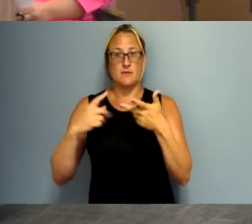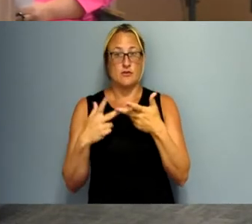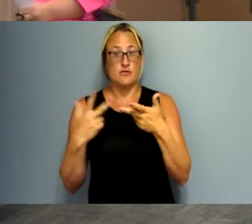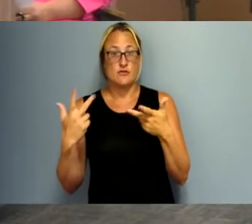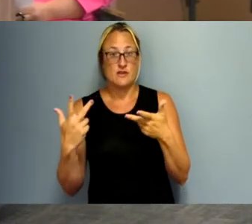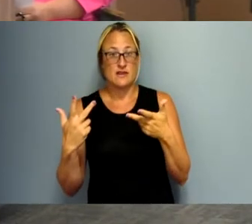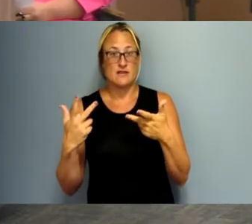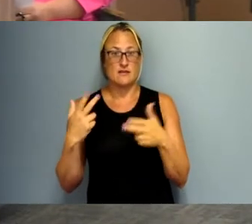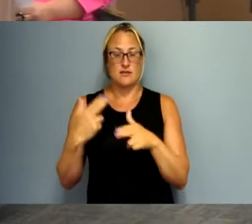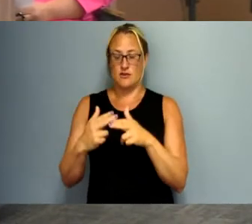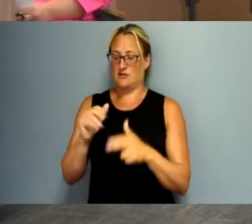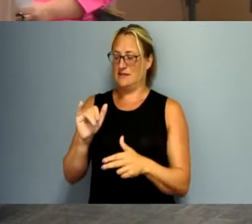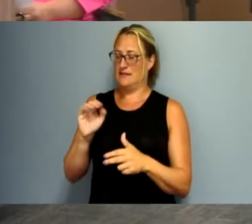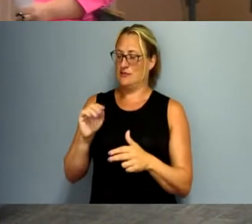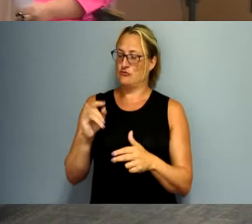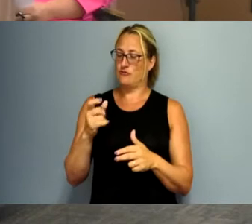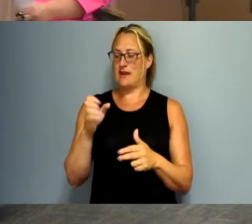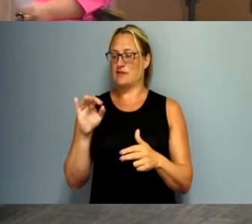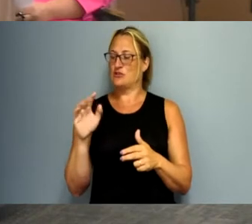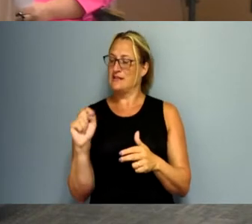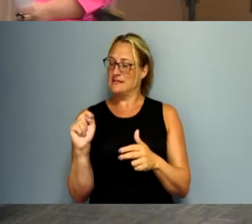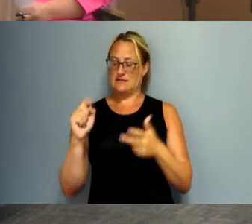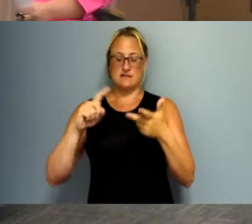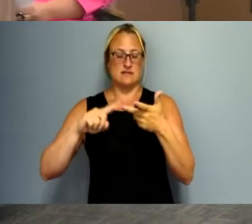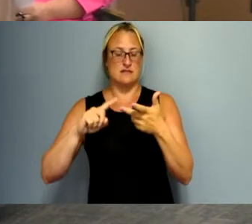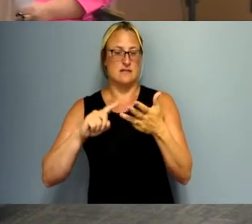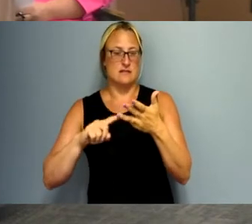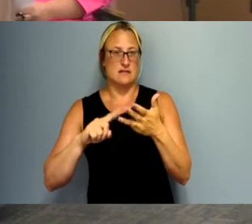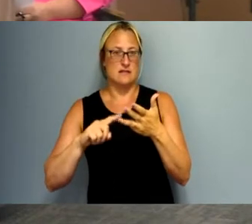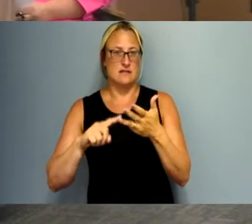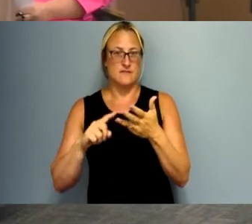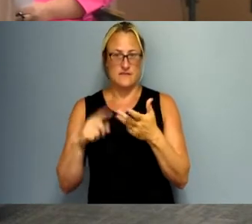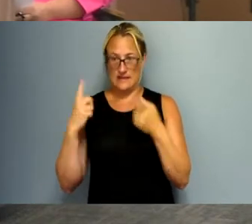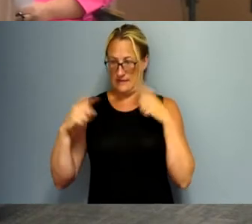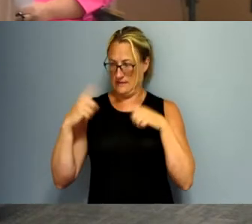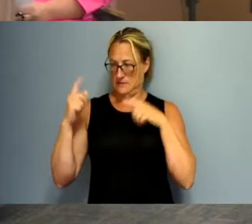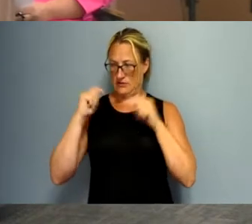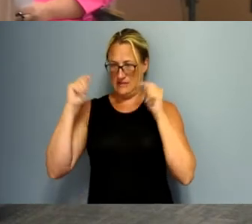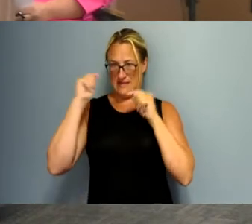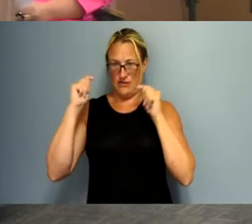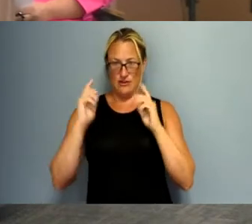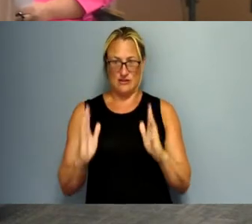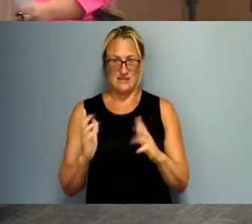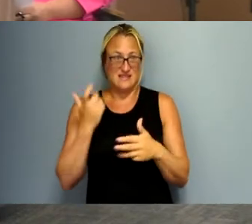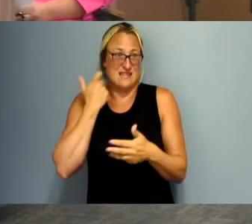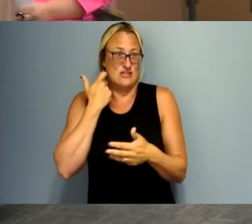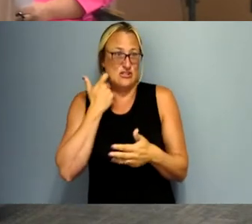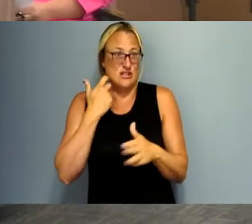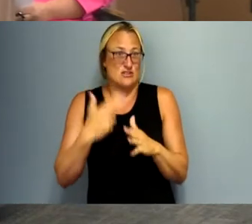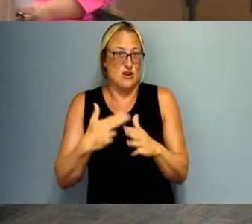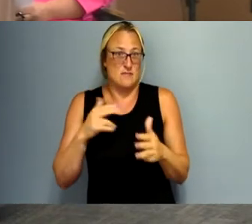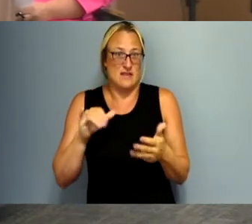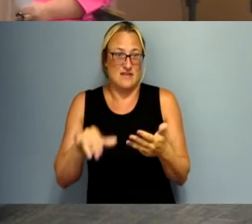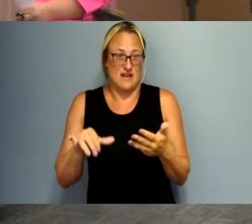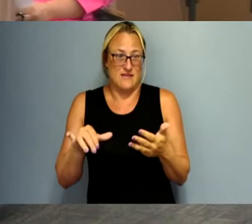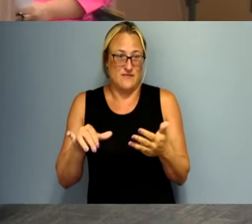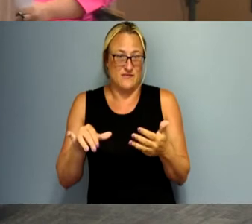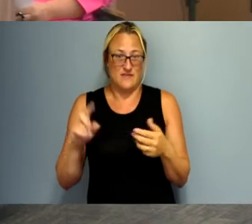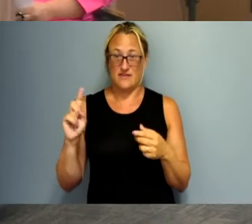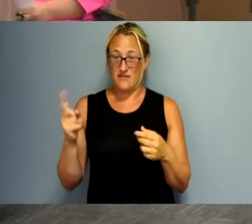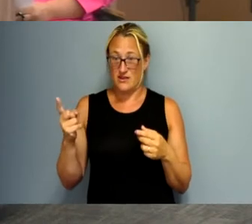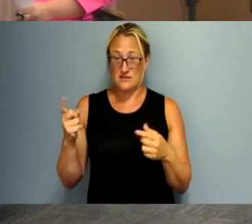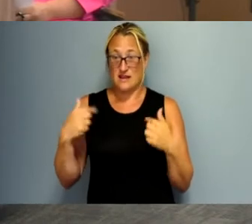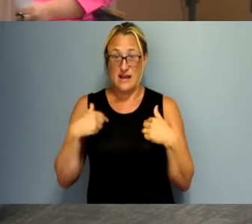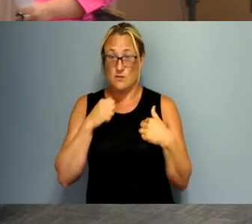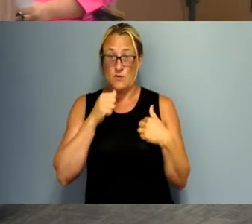an insurrectionist. Number four, I've been called a conspiracy theorist. I was called one. First of all, I wasn't upset about